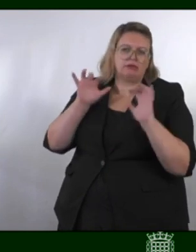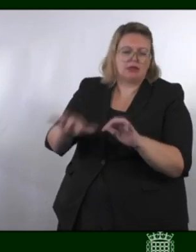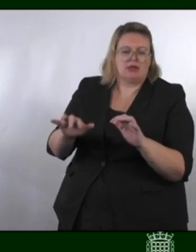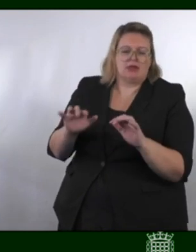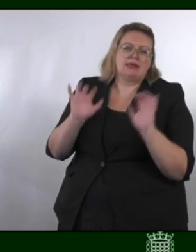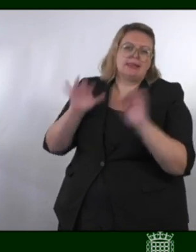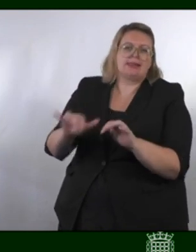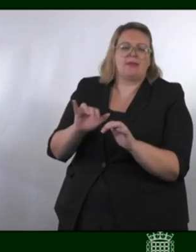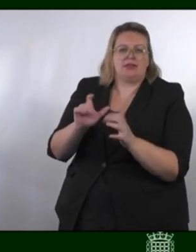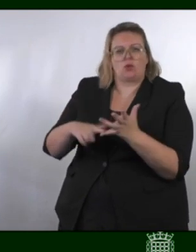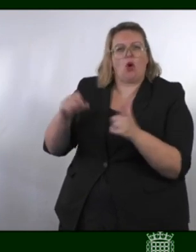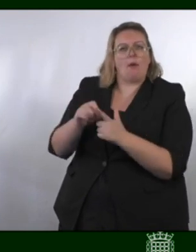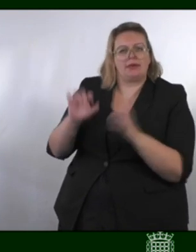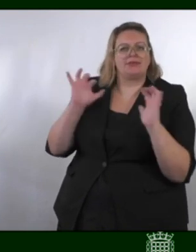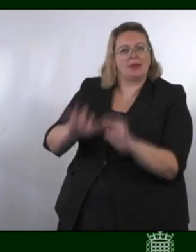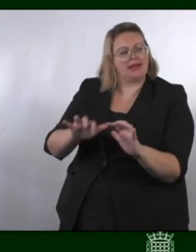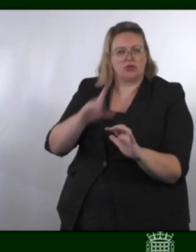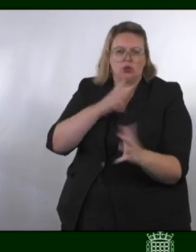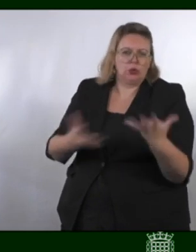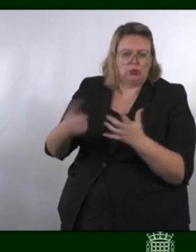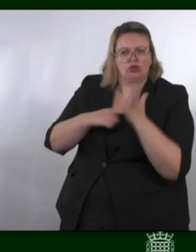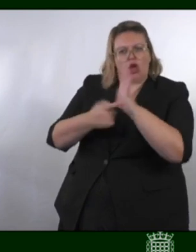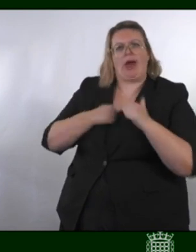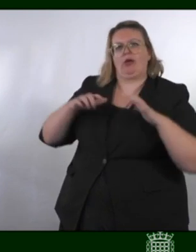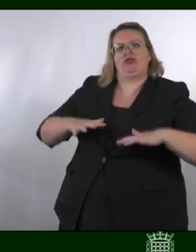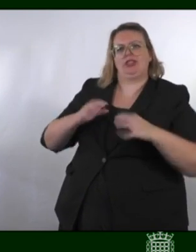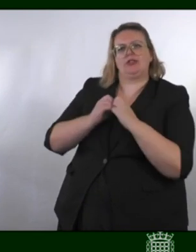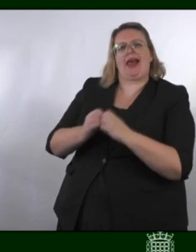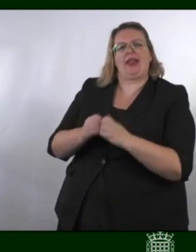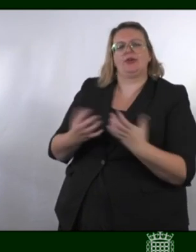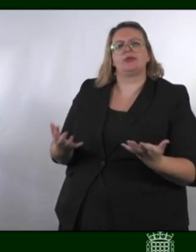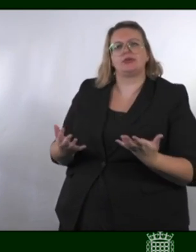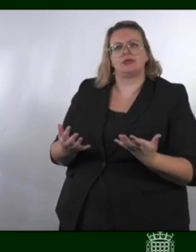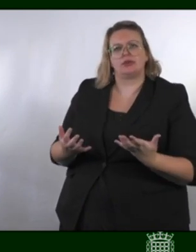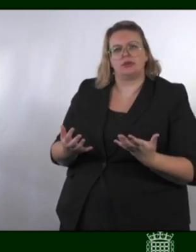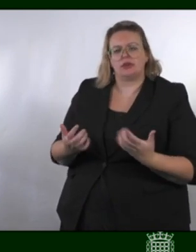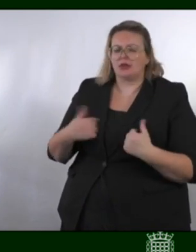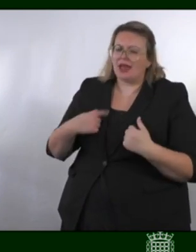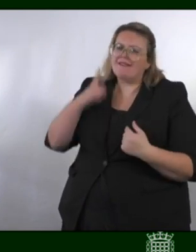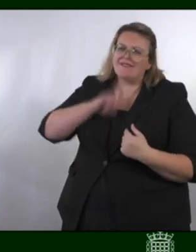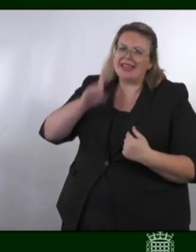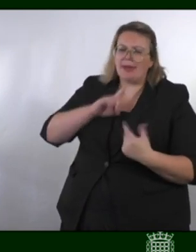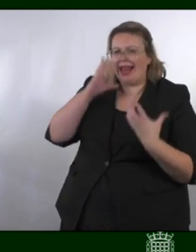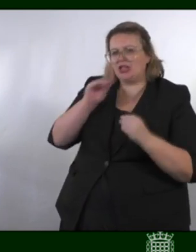our values across the world, and in particular the one that he mentions, female education, which I think is the